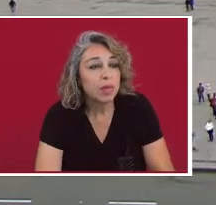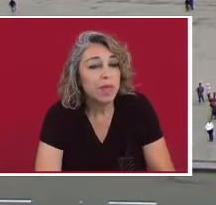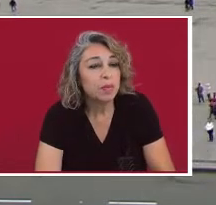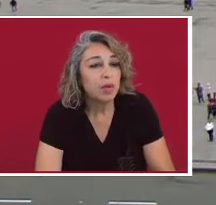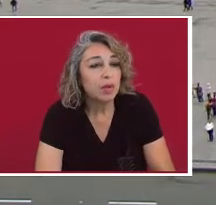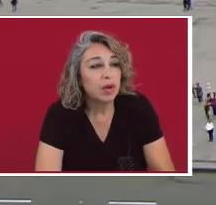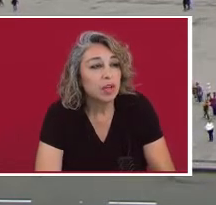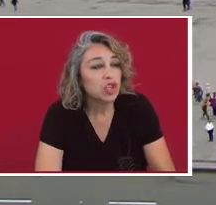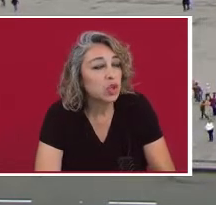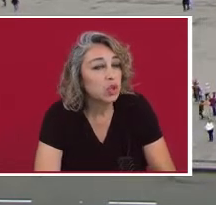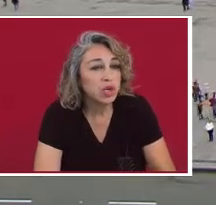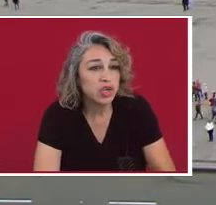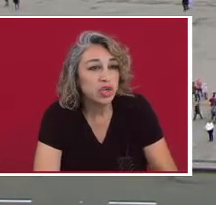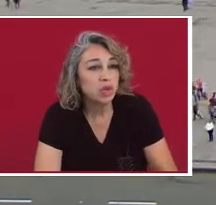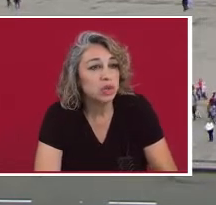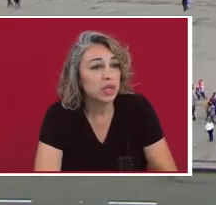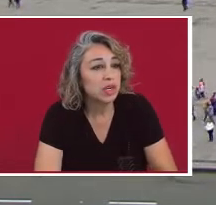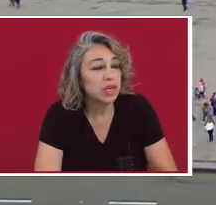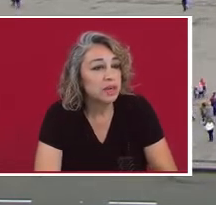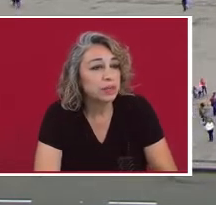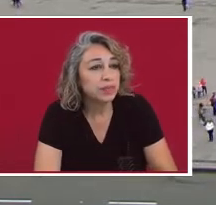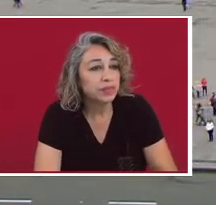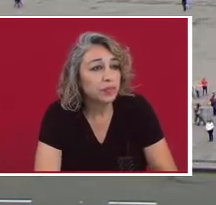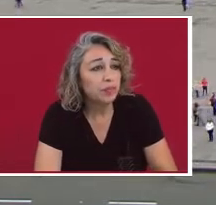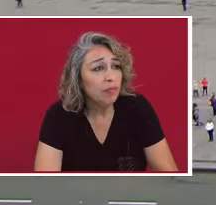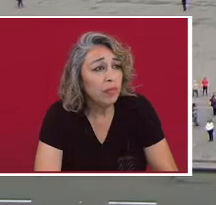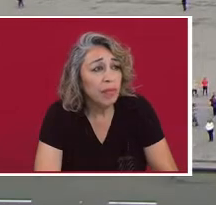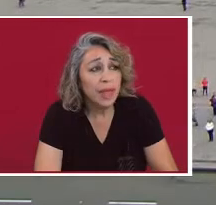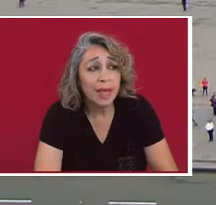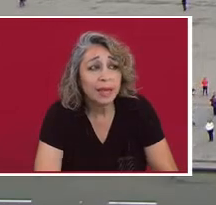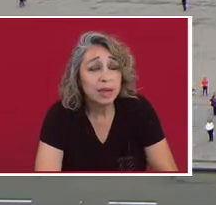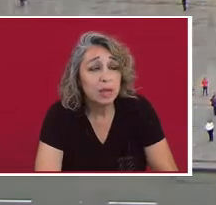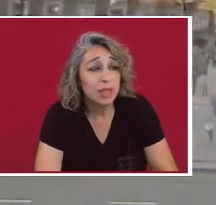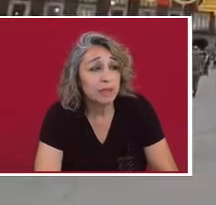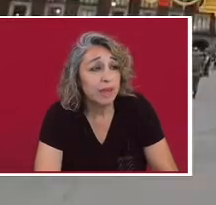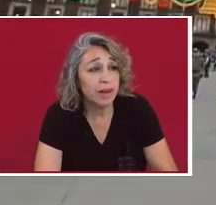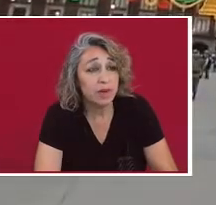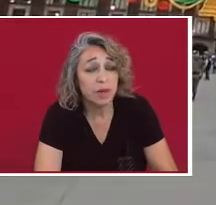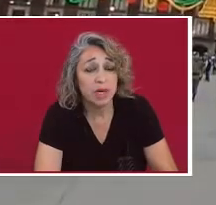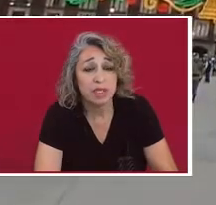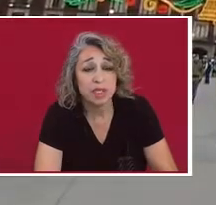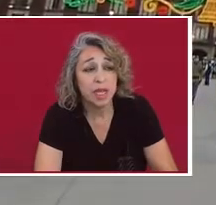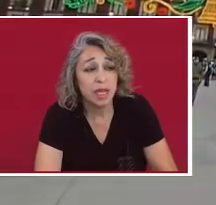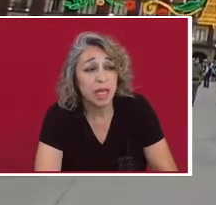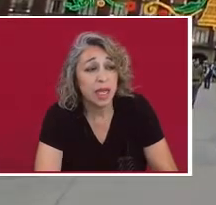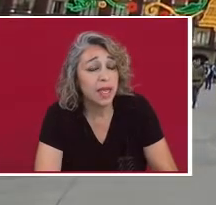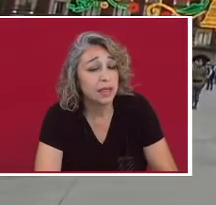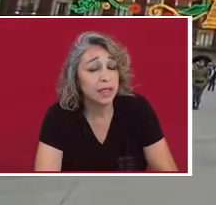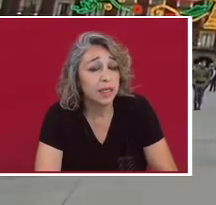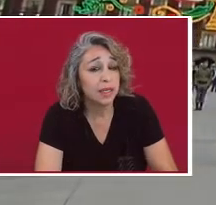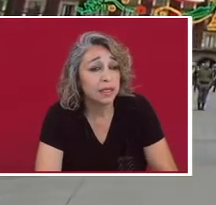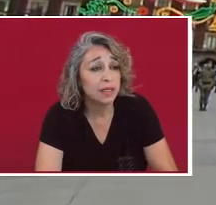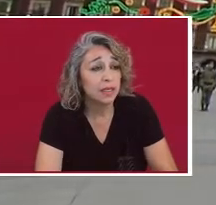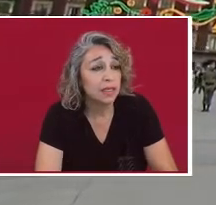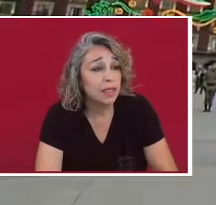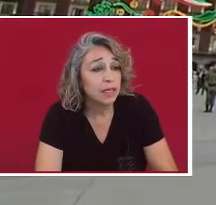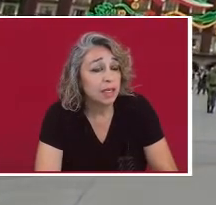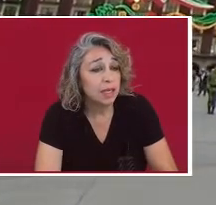were people shoulder to shoulder, and there was fireworks, and